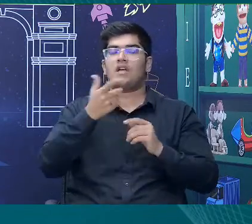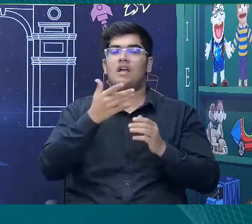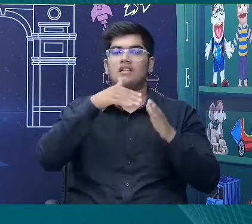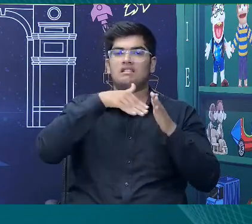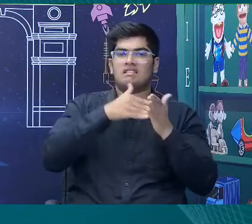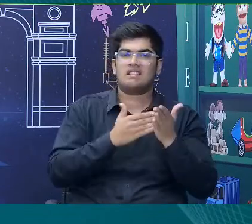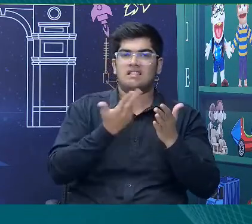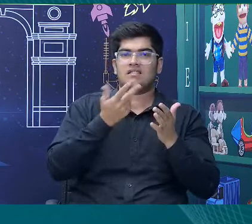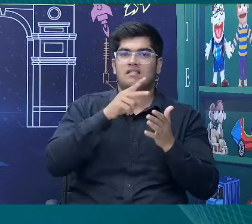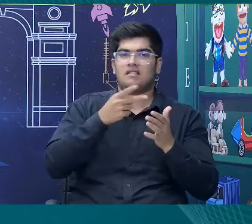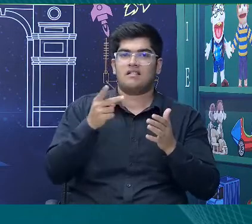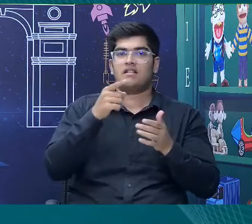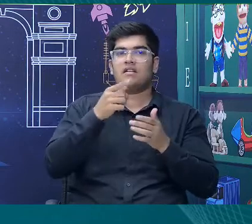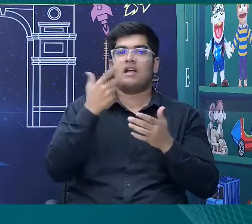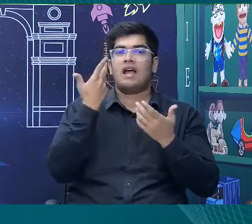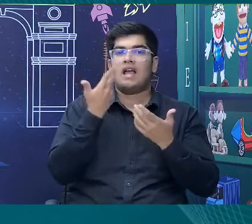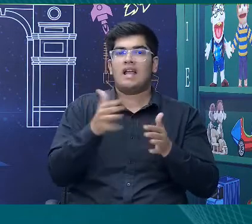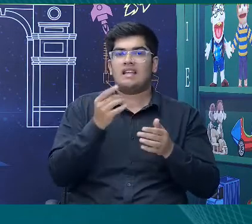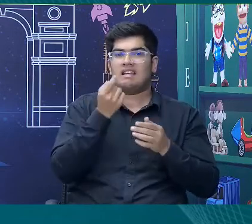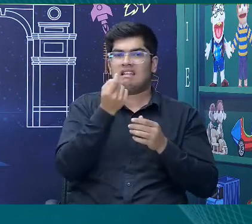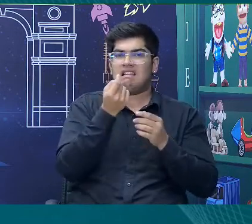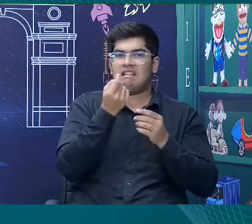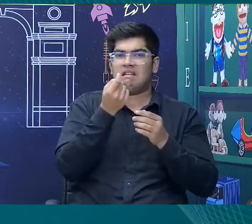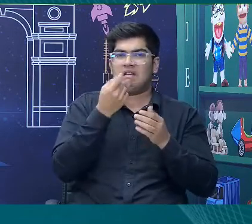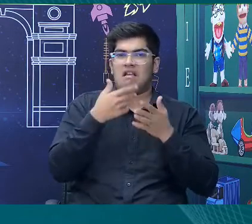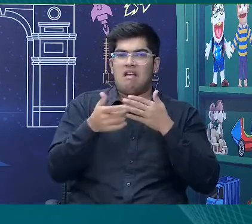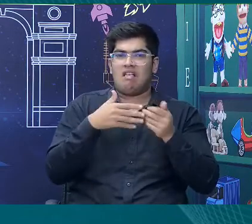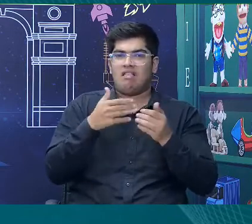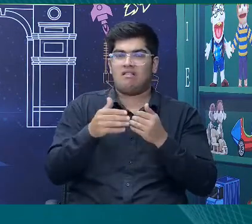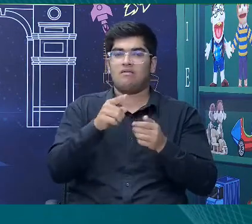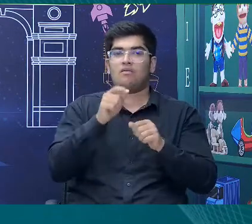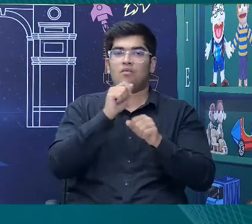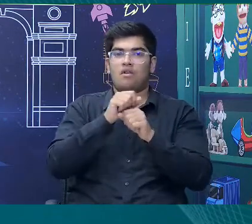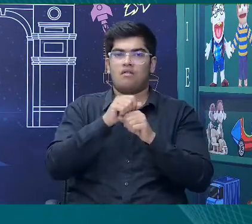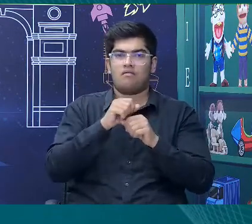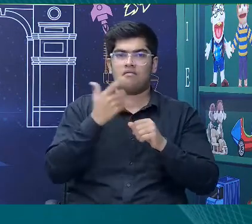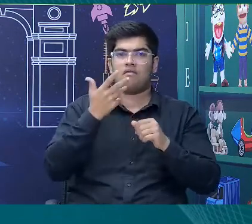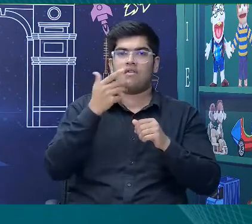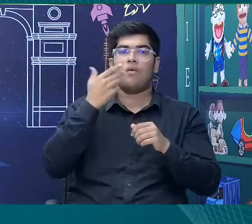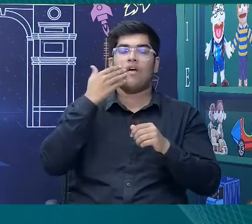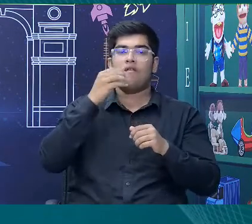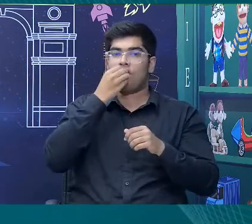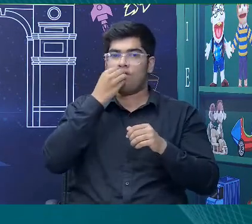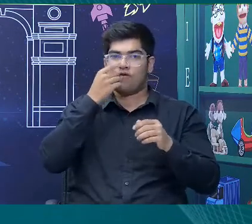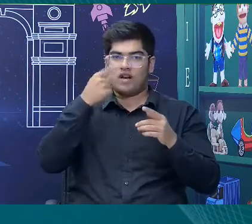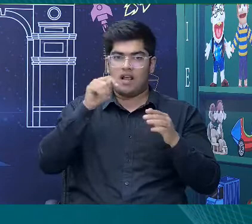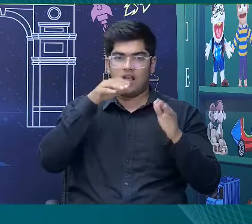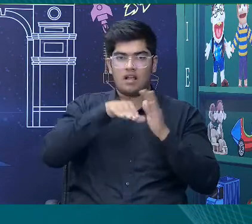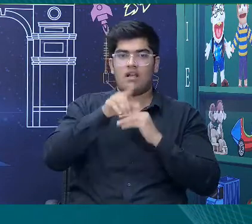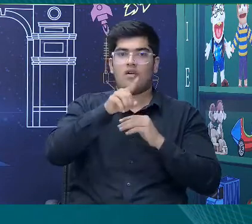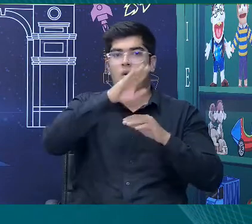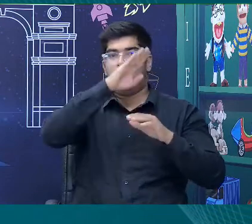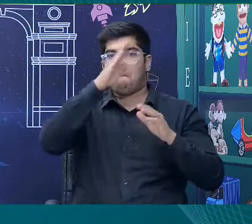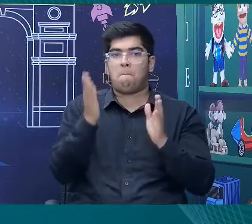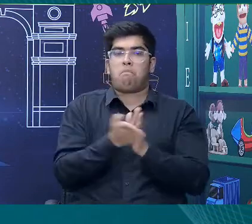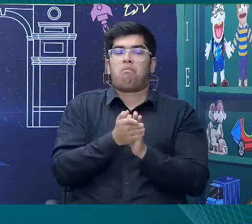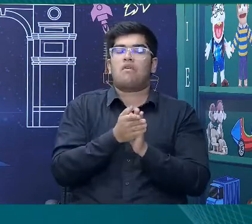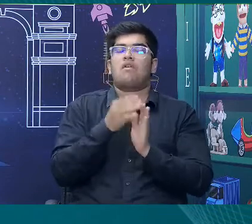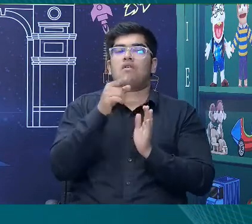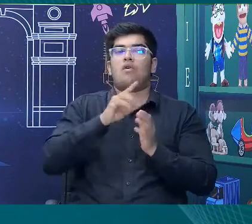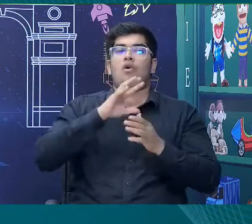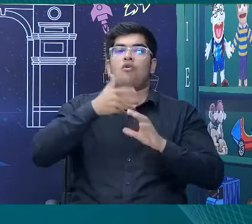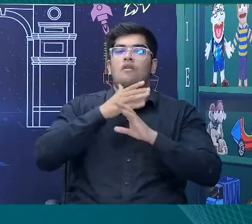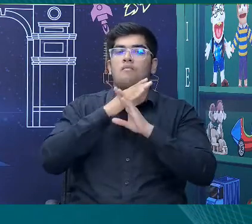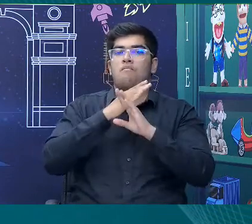food, and with any little movement, when the rat tries to go in to get that food, the door closes and it's